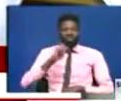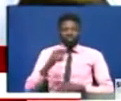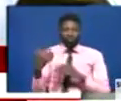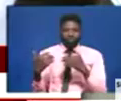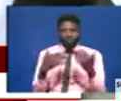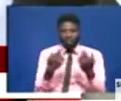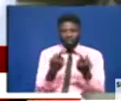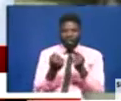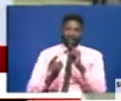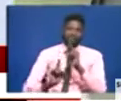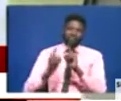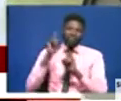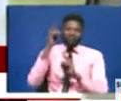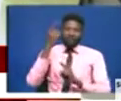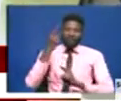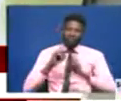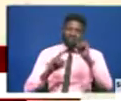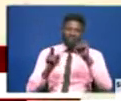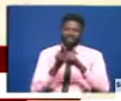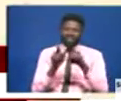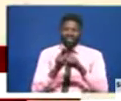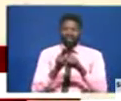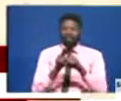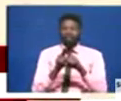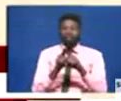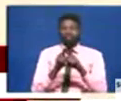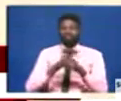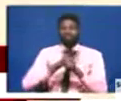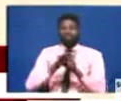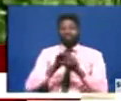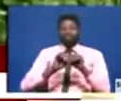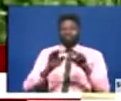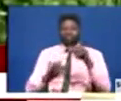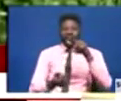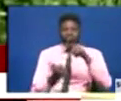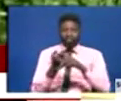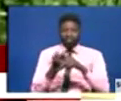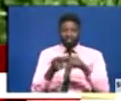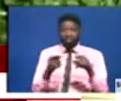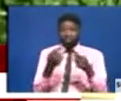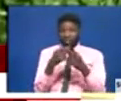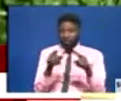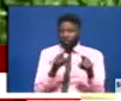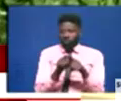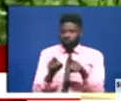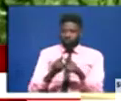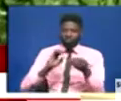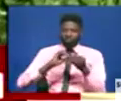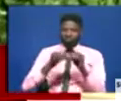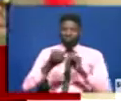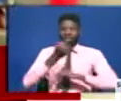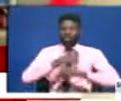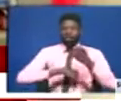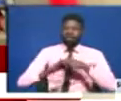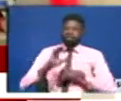currency pressures, and global resurgence of the COVID-19 variants. Despite this, the number of active customers